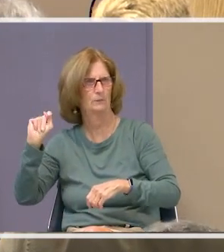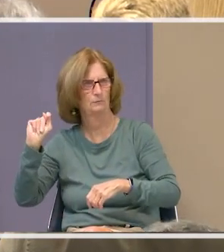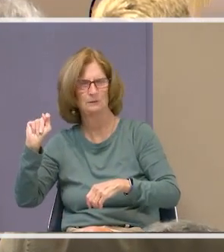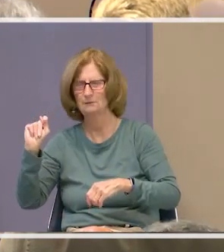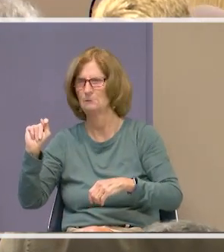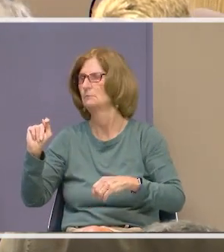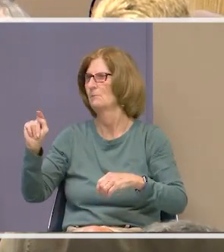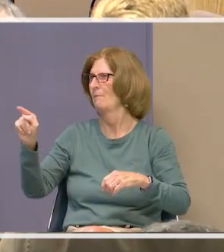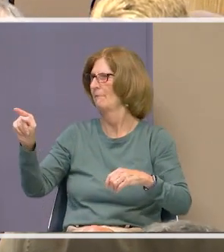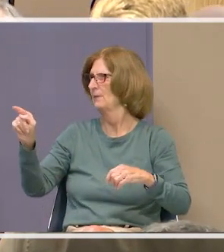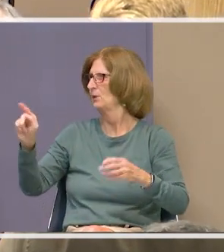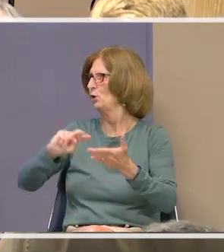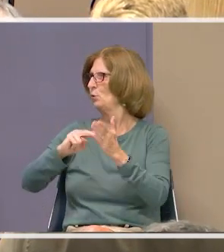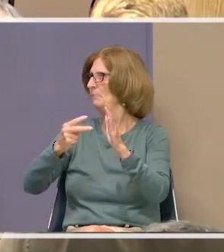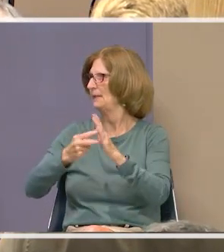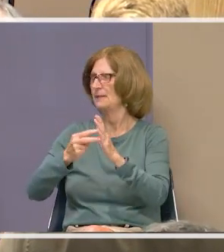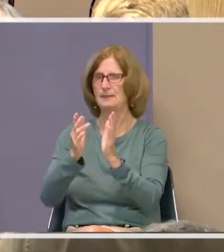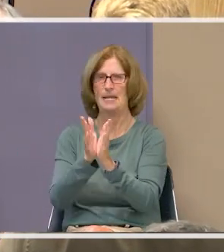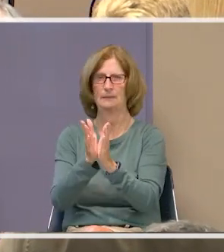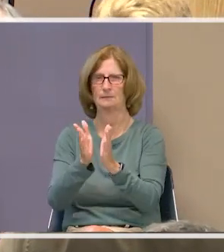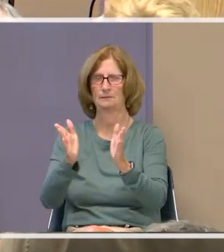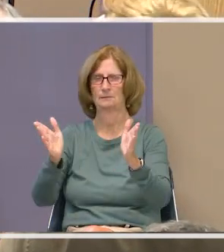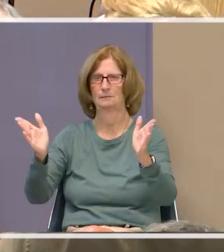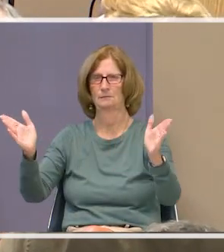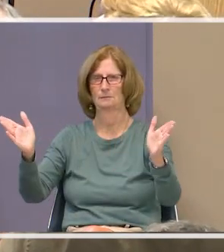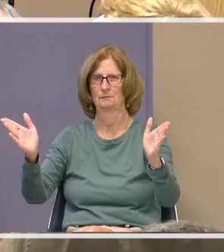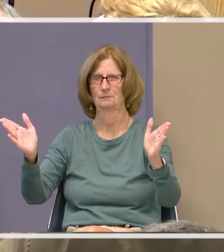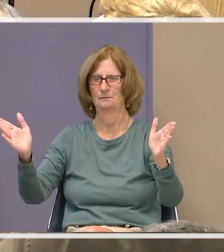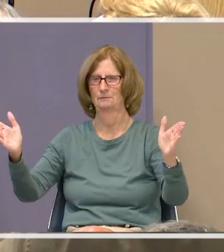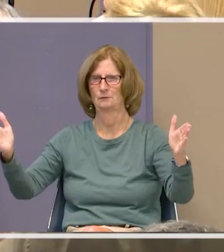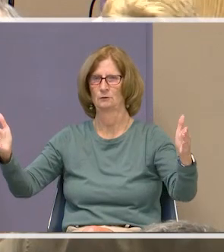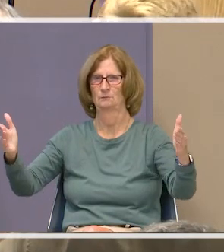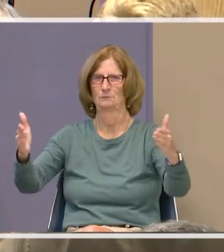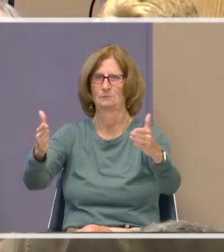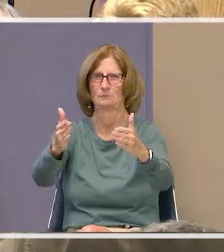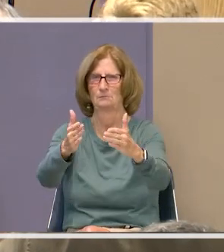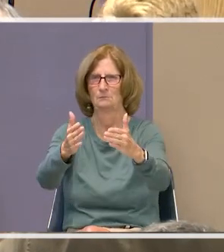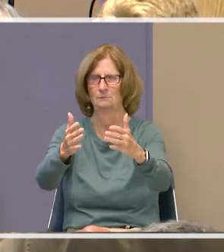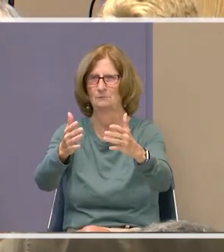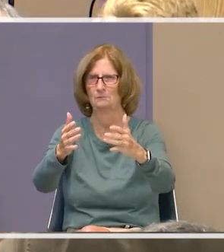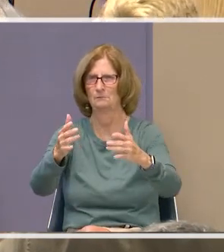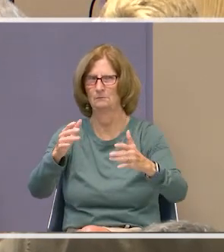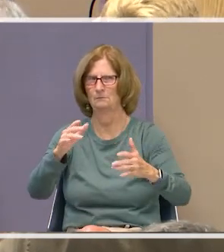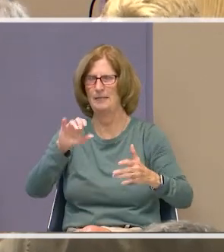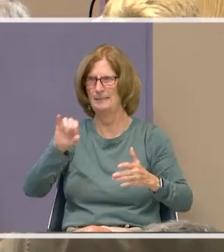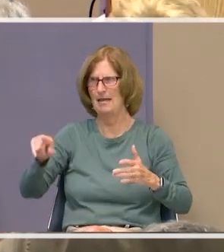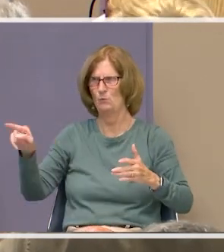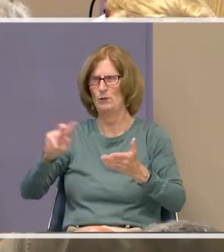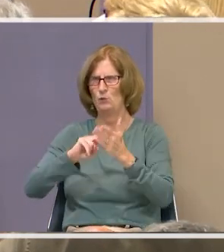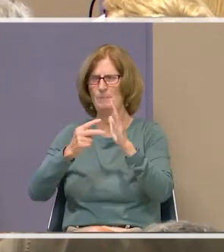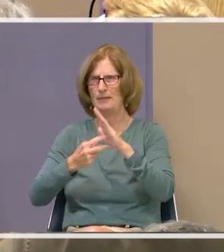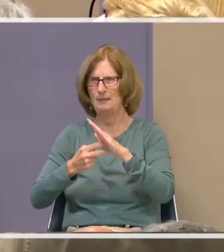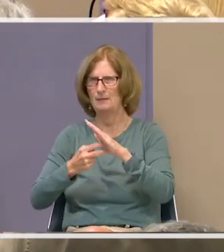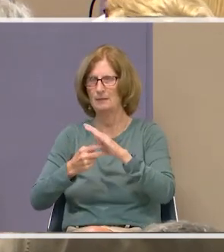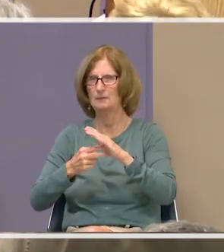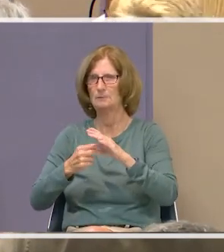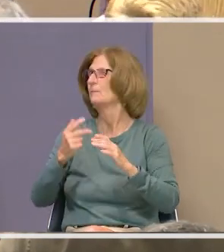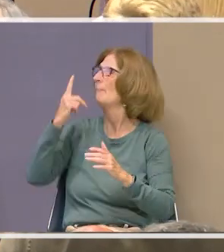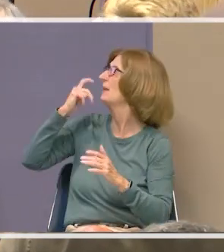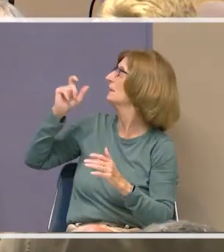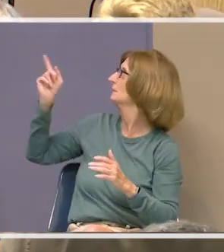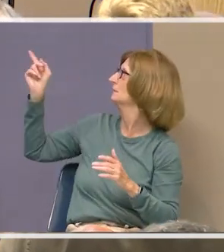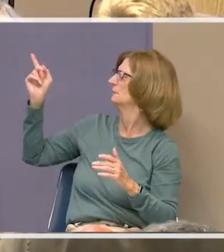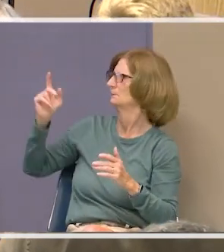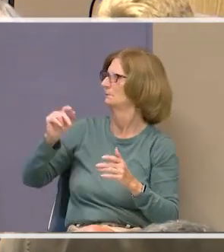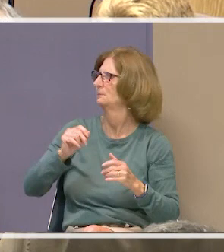out is the big bulbous thing that's going to reduce the crossing distance. Is that accurate? Because that will then,